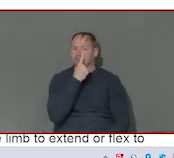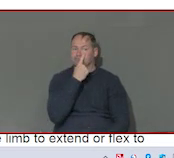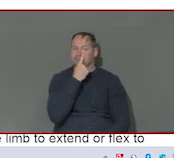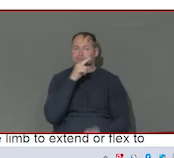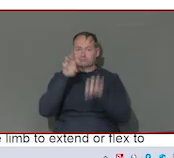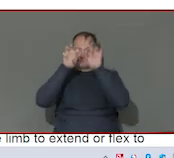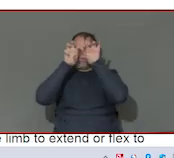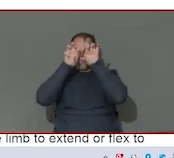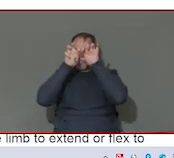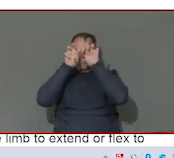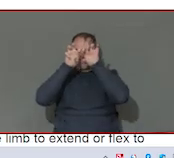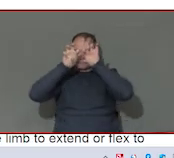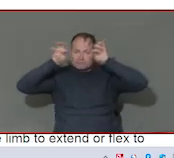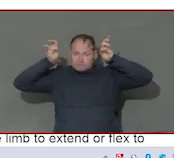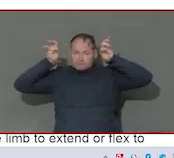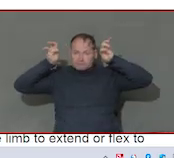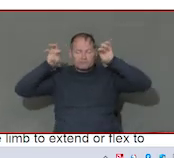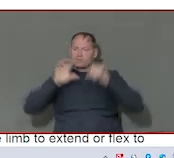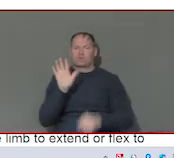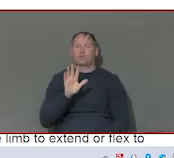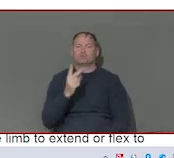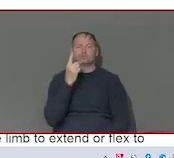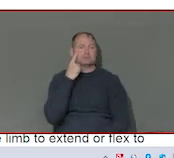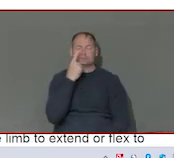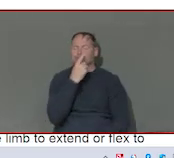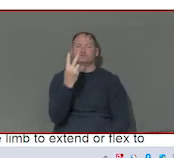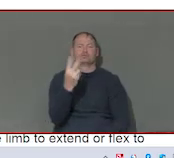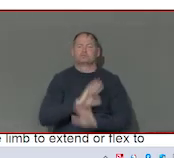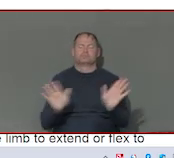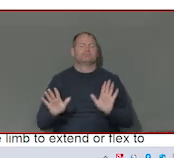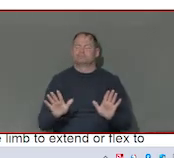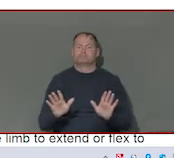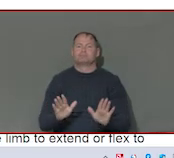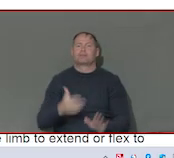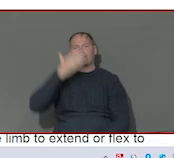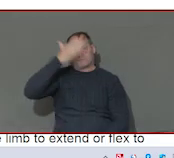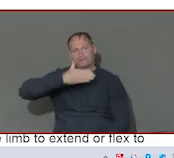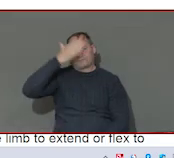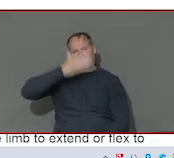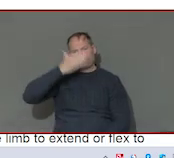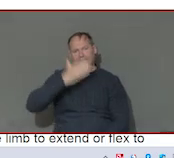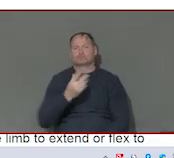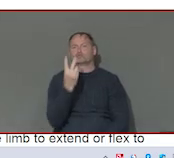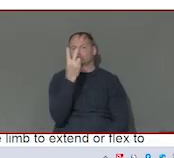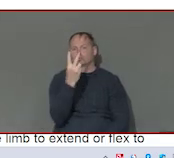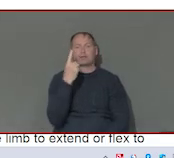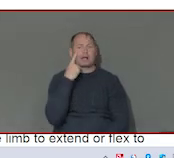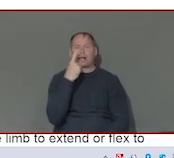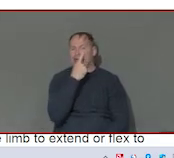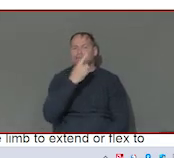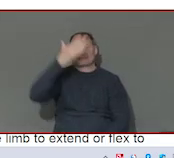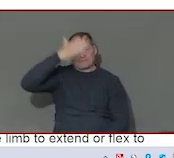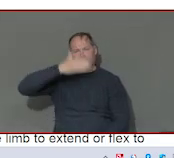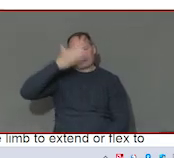in front, not just 2 eyes. It must be 2 eyes in